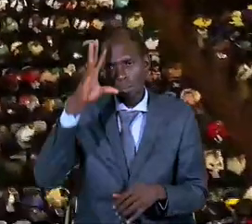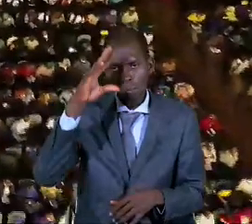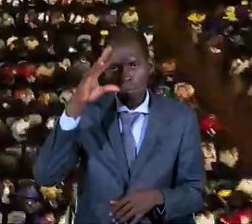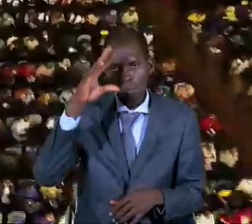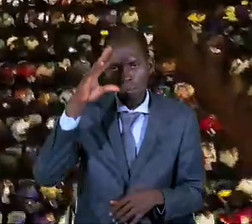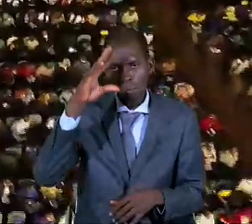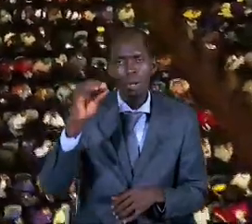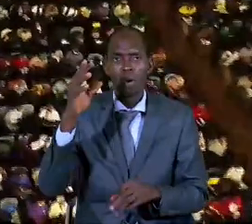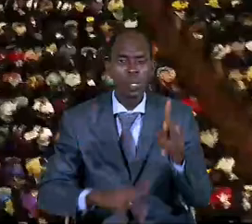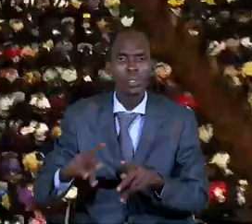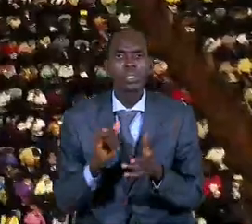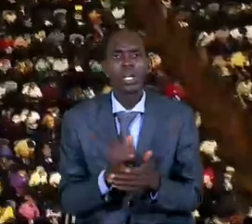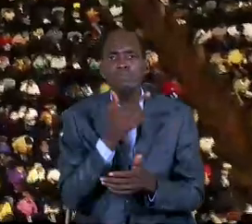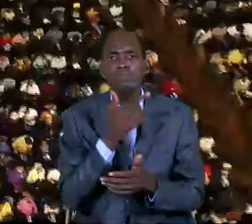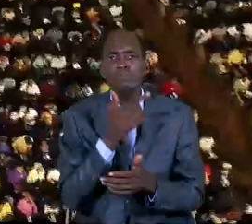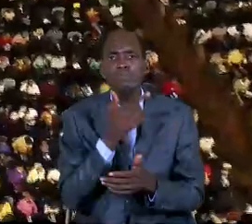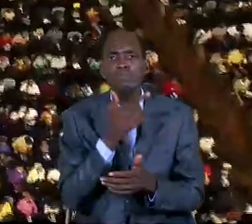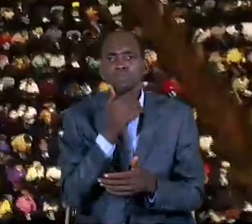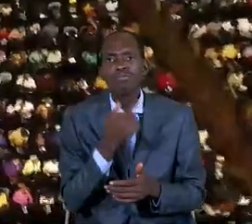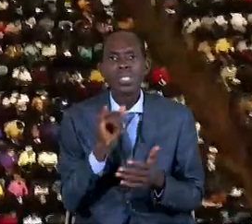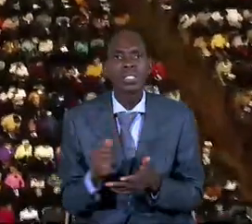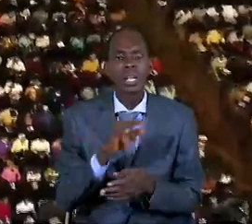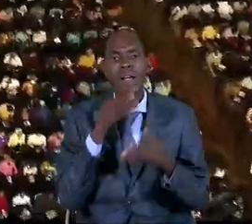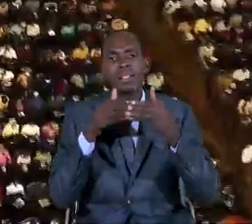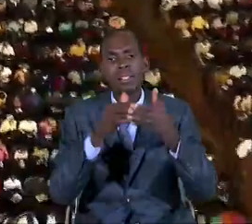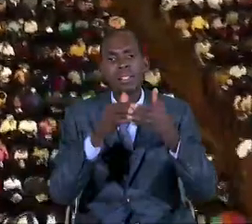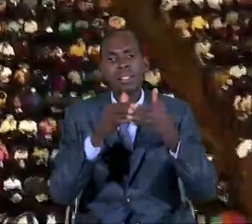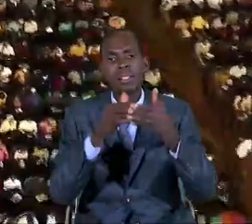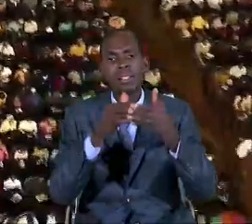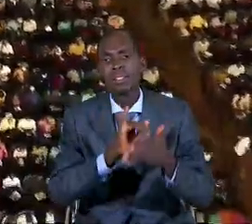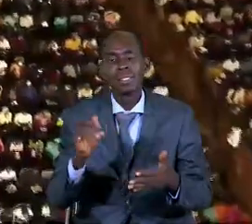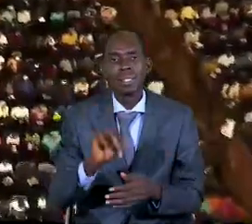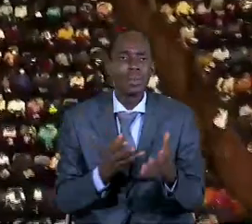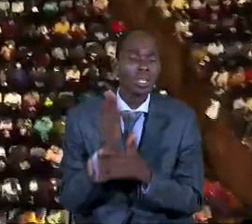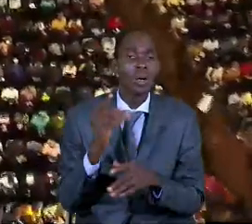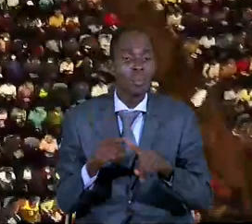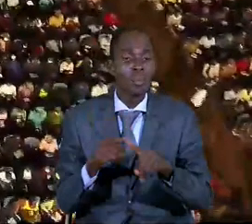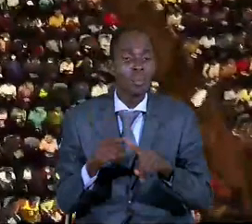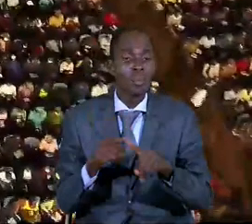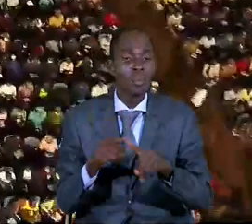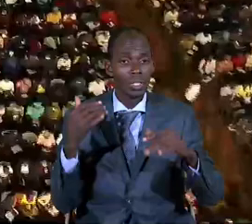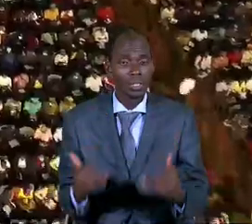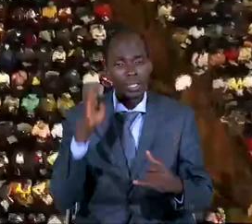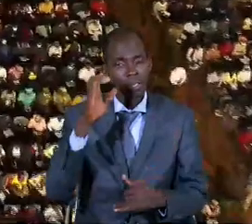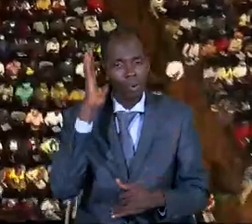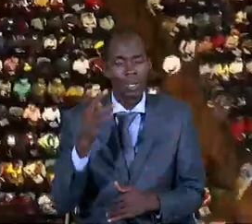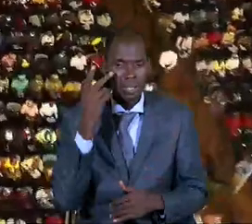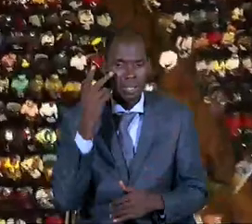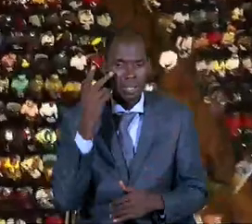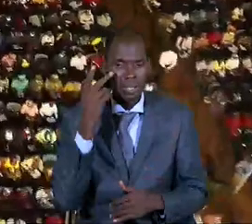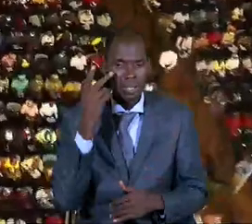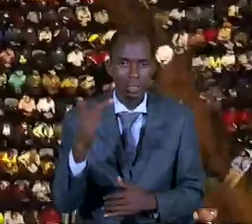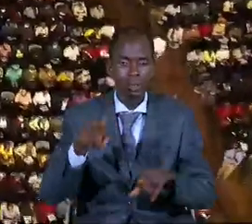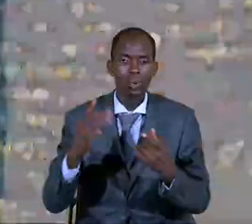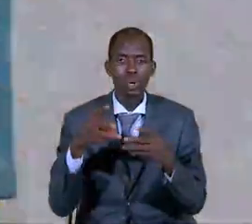that will pretend they were leading him aright and they led him astray. But now He will see, go thy way. You will